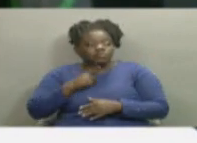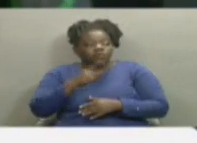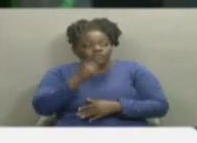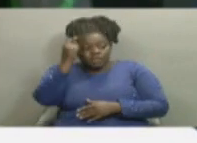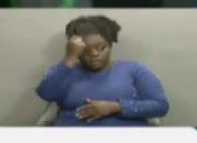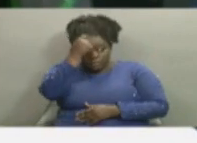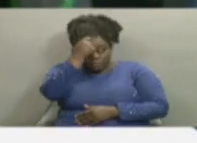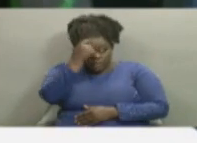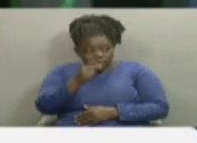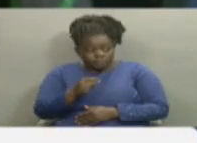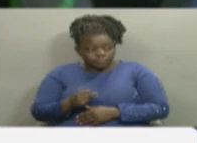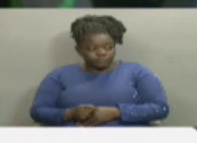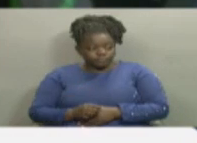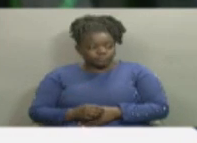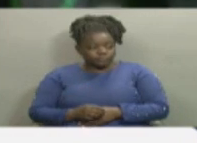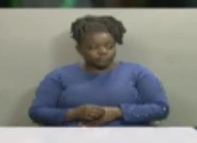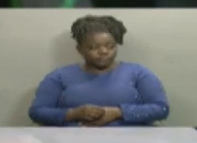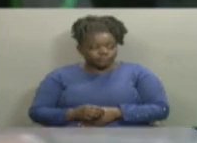government.